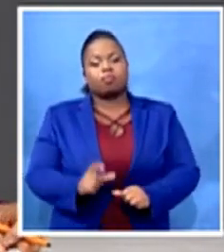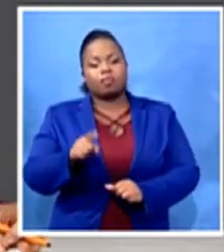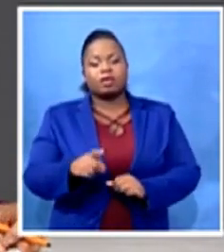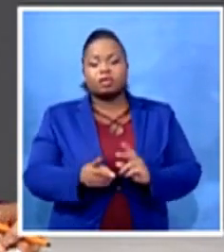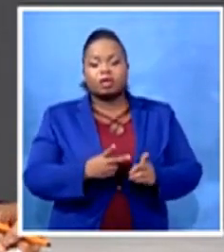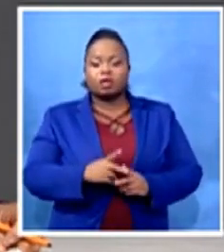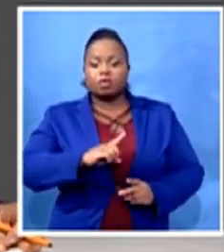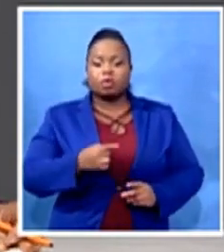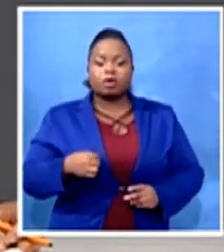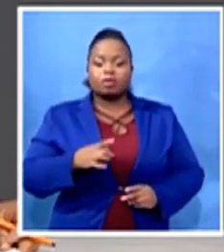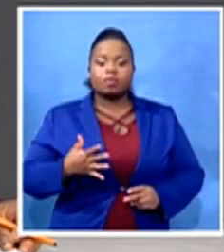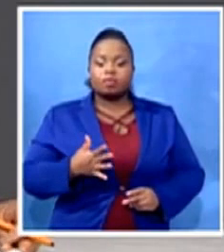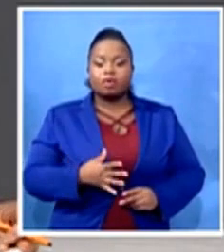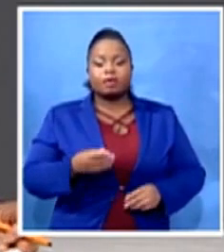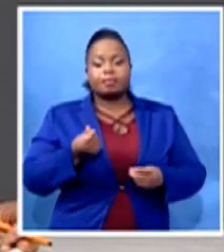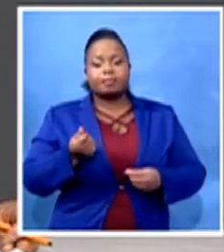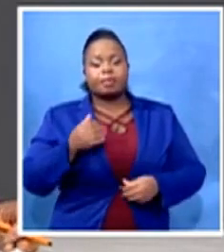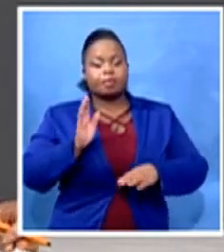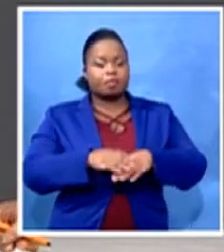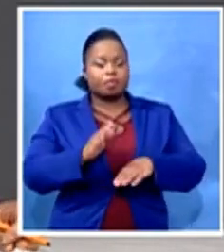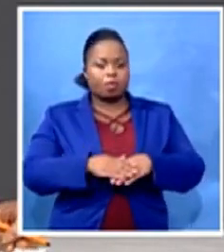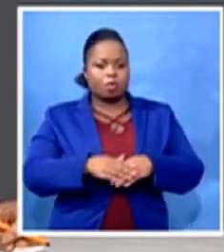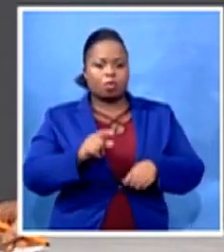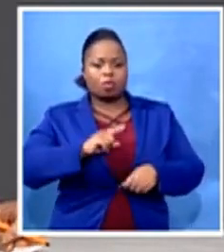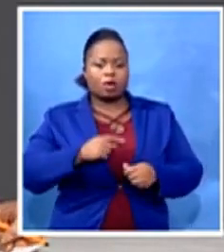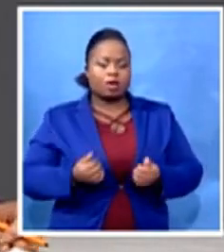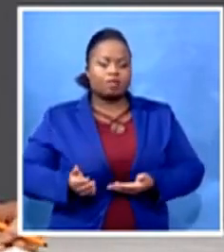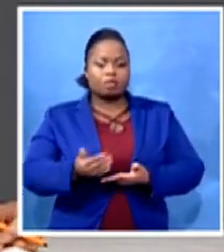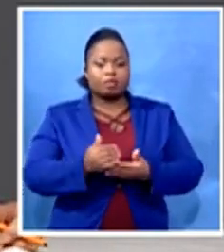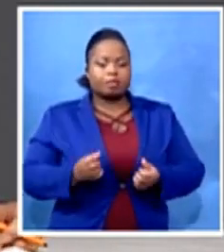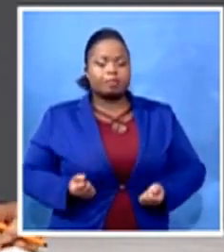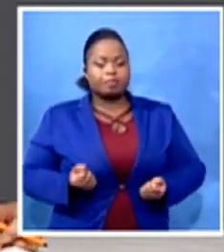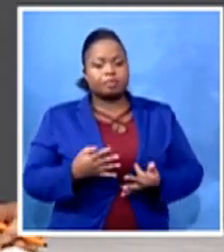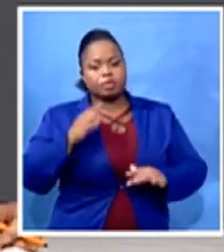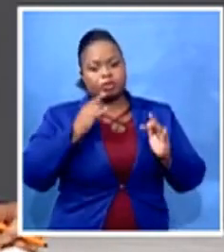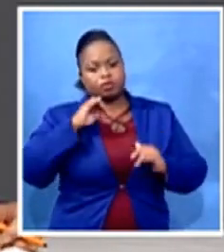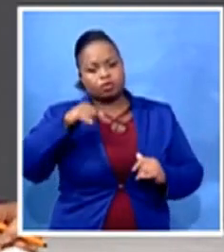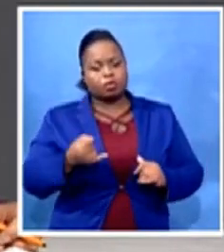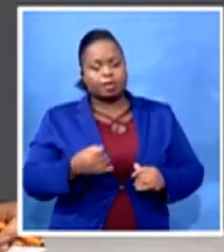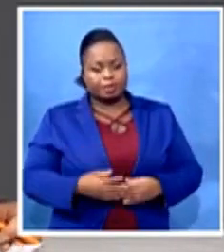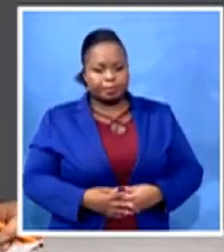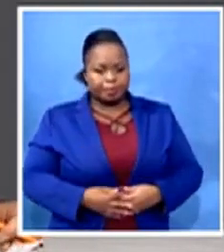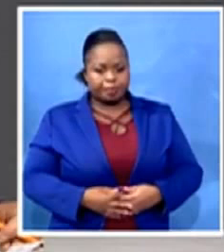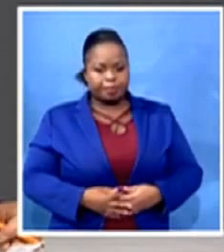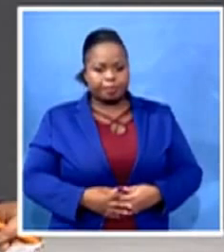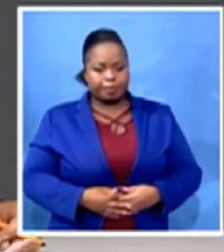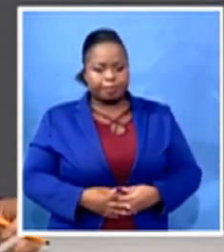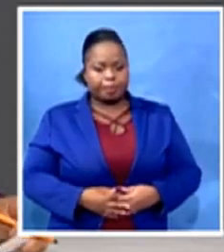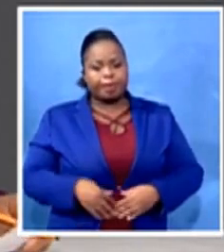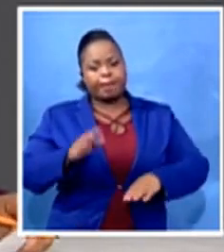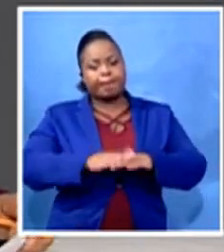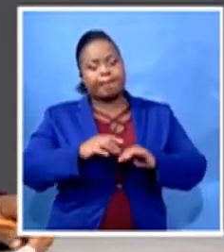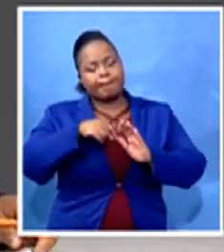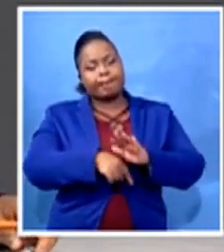provide essential services to the city of Joburg's residents during the fight against coronavirus. For more on the story, we're joined via Skype by